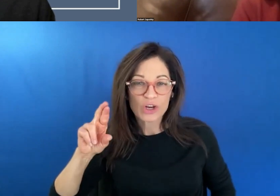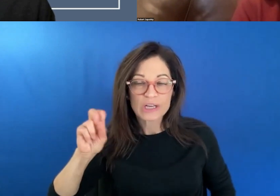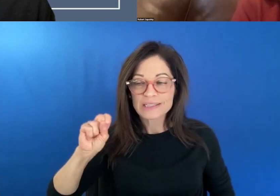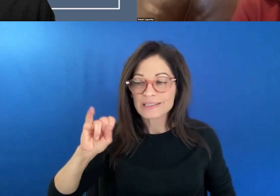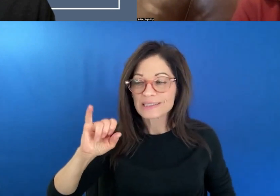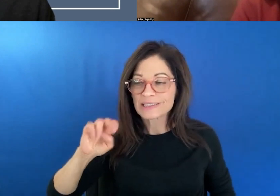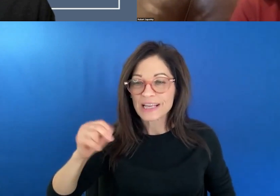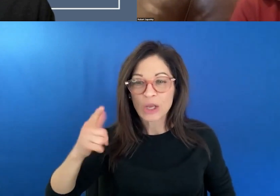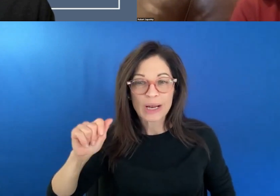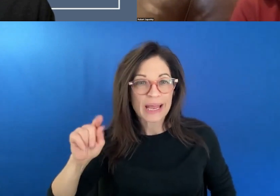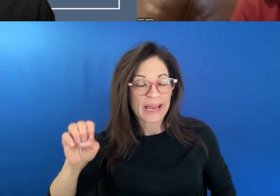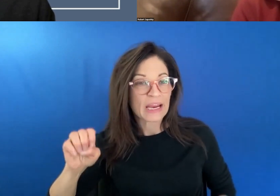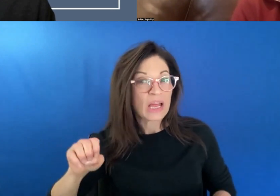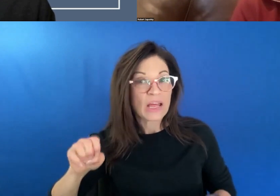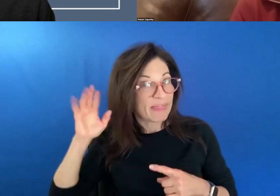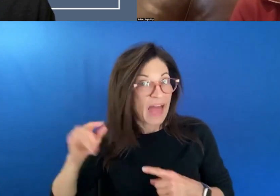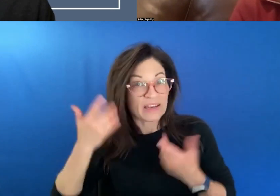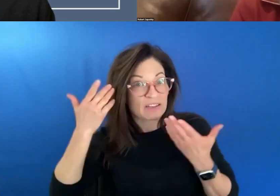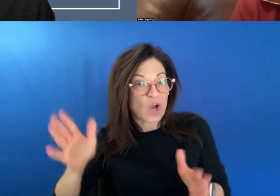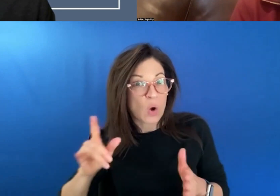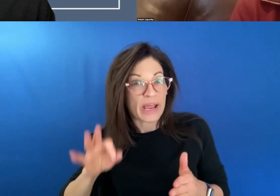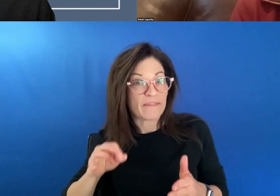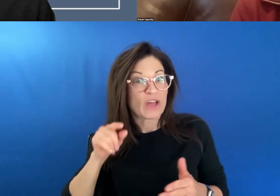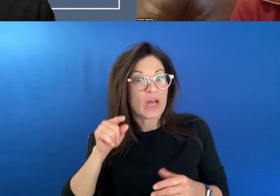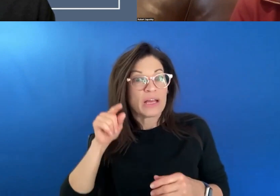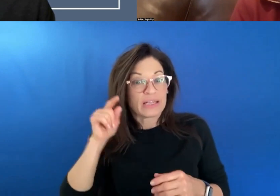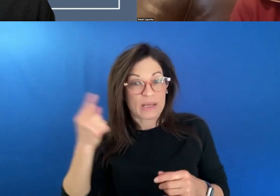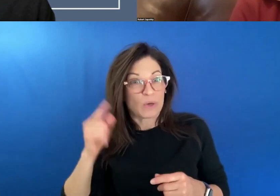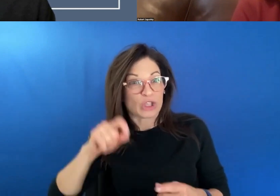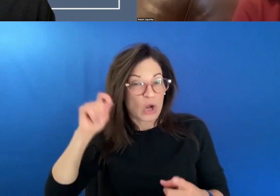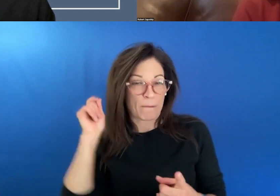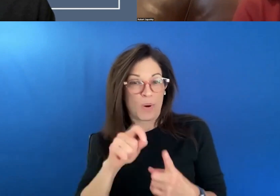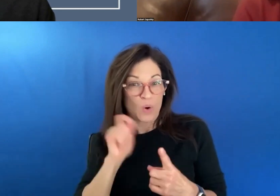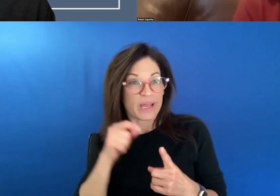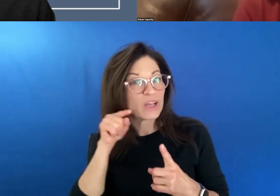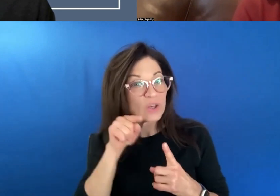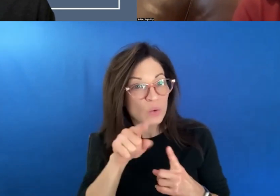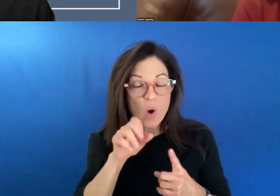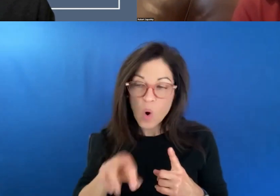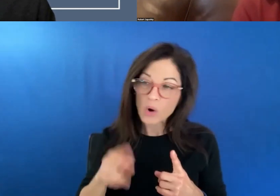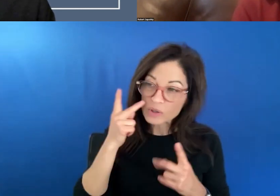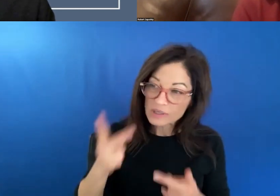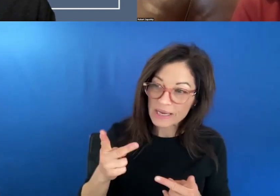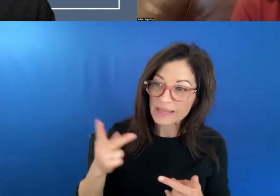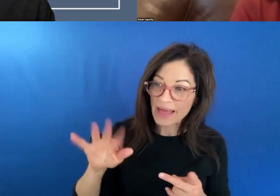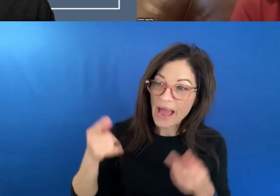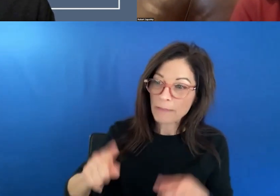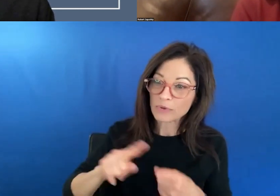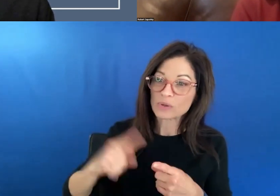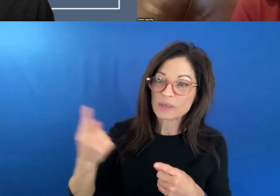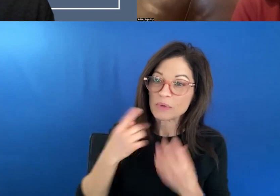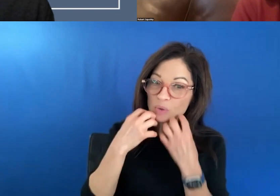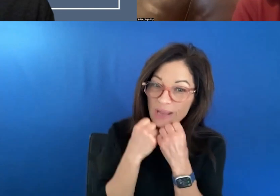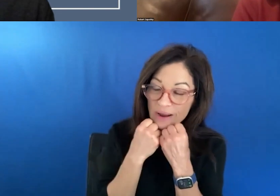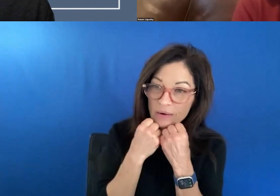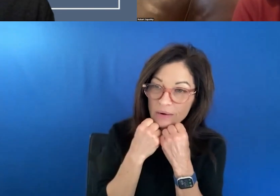the difference between whether your finger is being poked with a pin or you're watching it being done to your loved one. Their pain